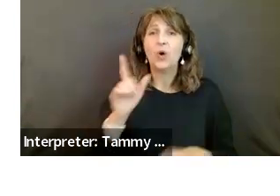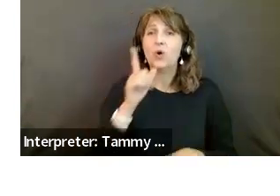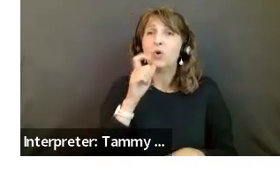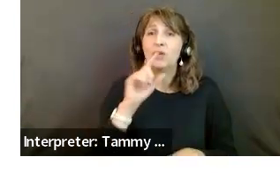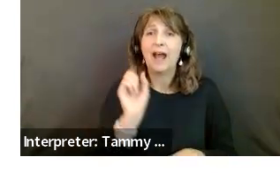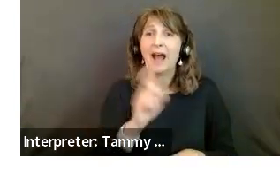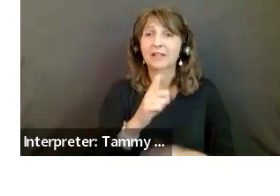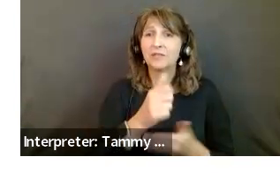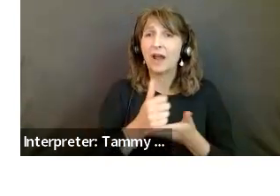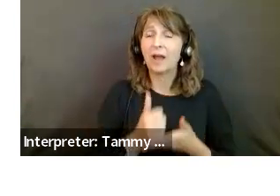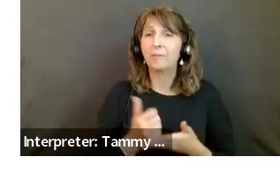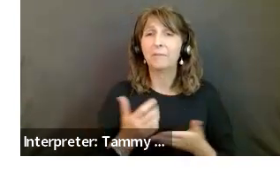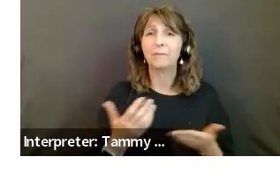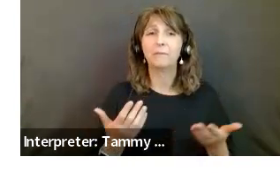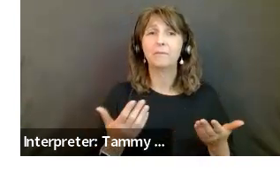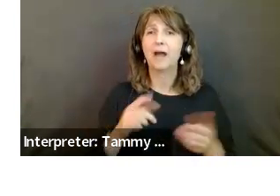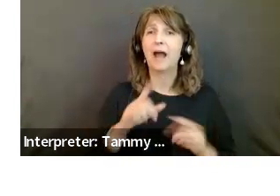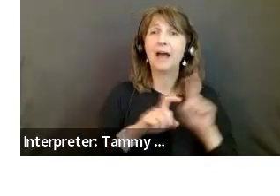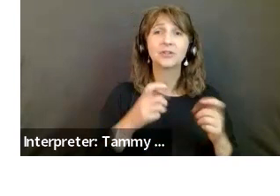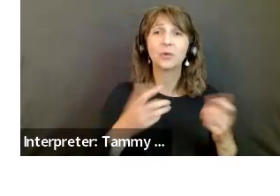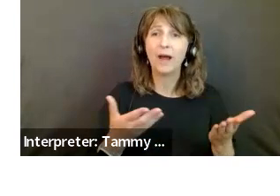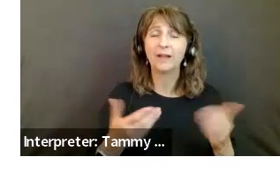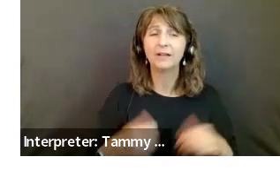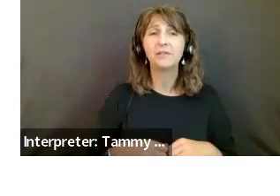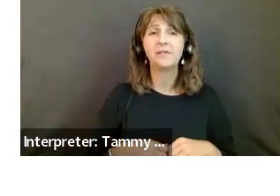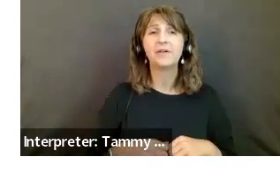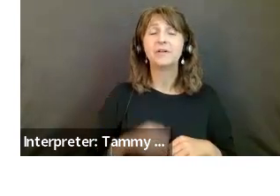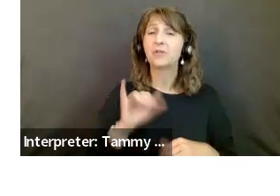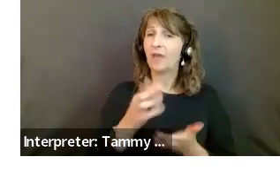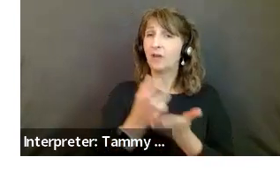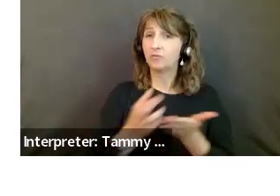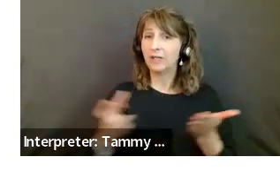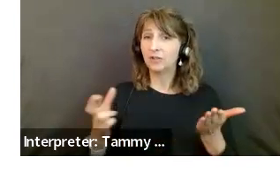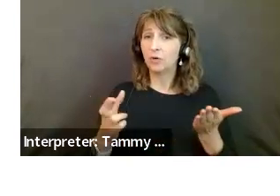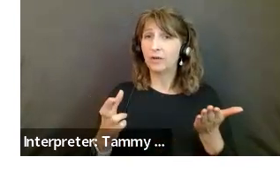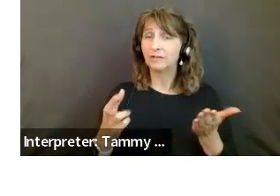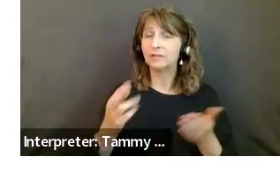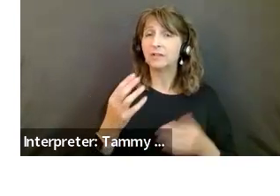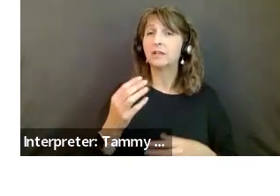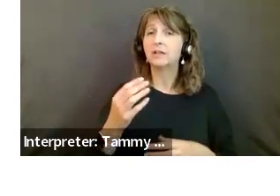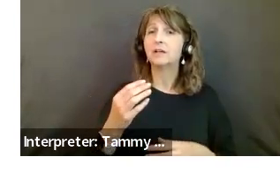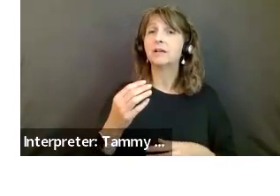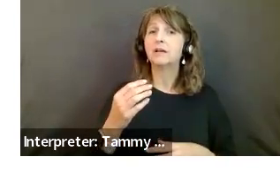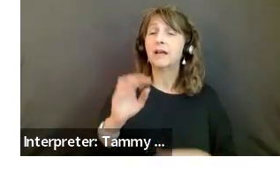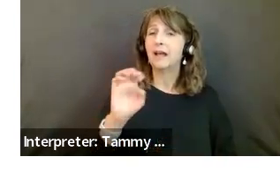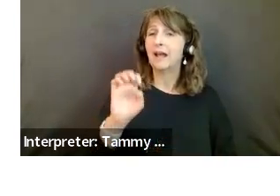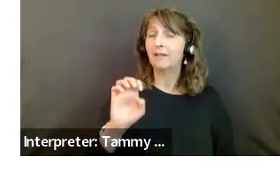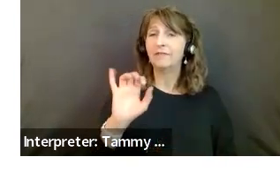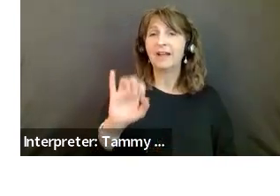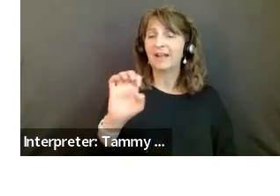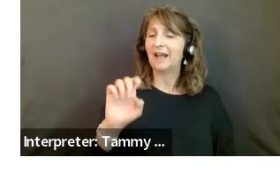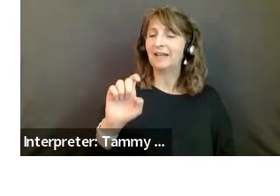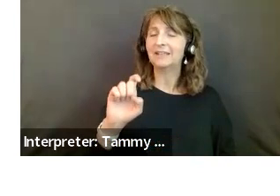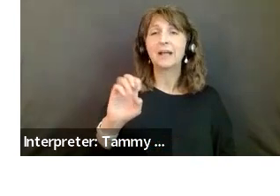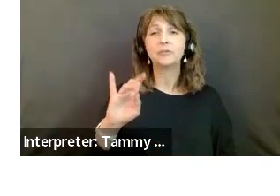And so having a resource like Exceptional Lives 4 years ago would have been